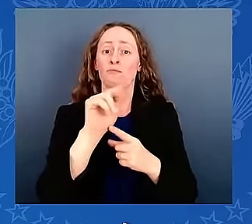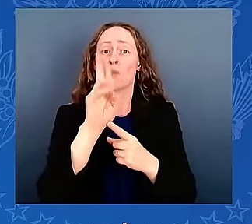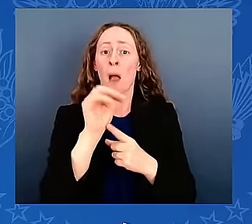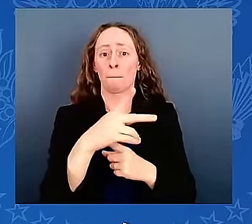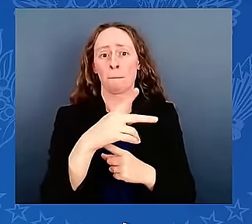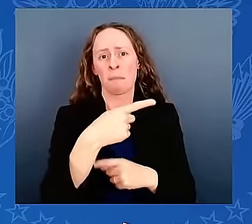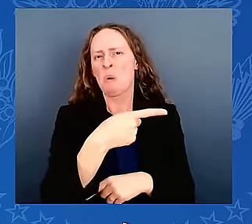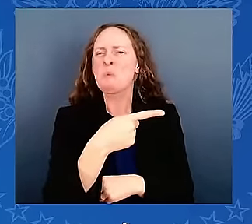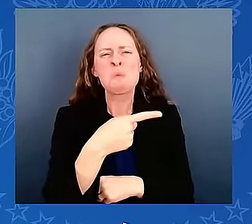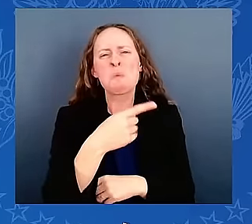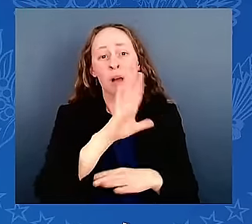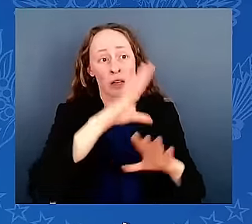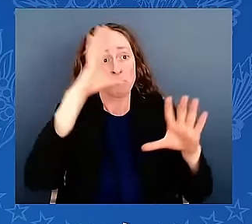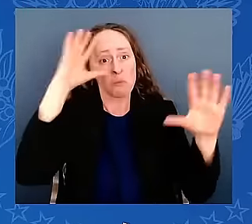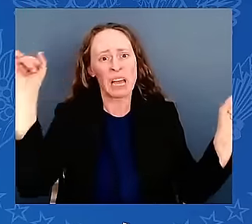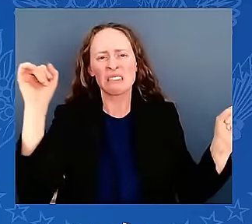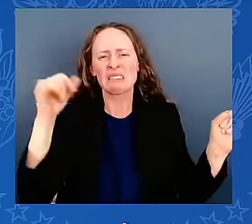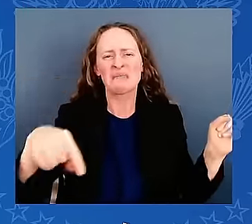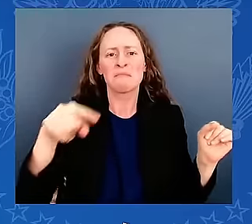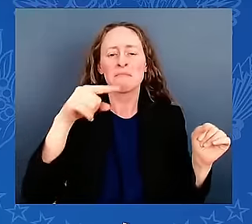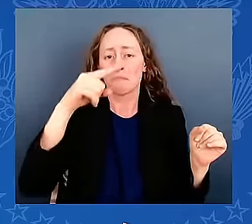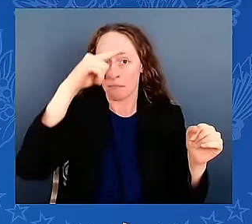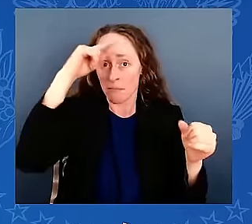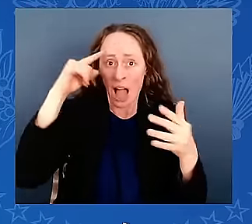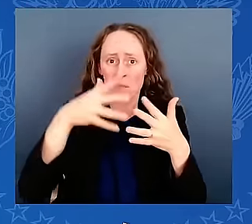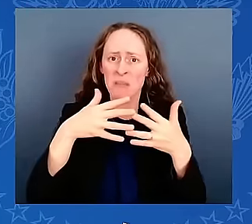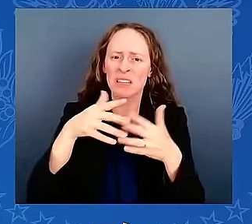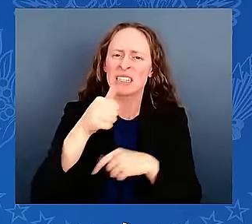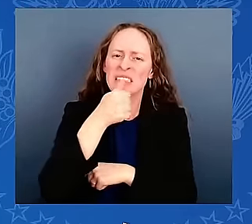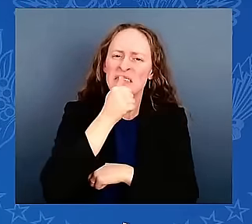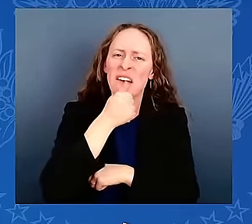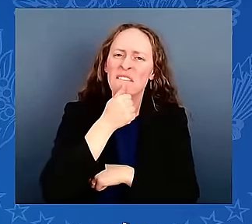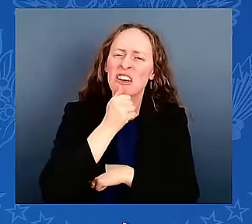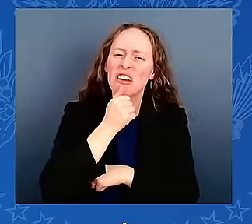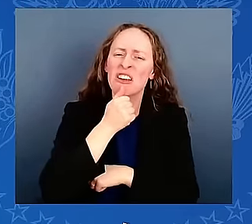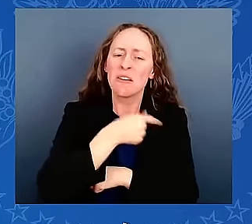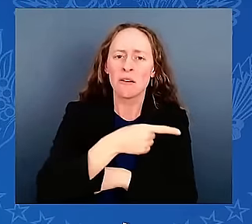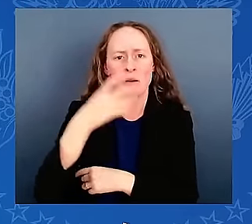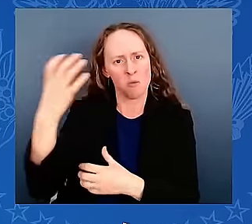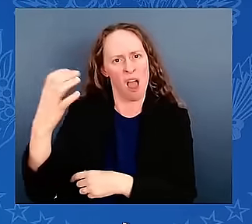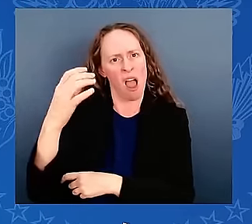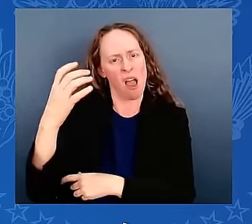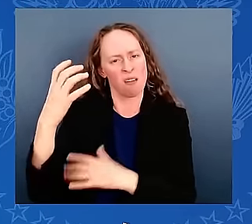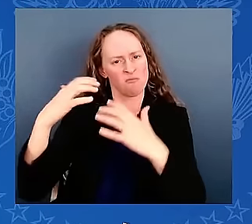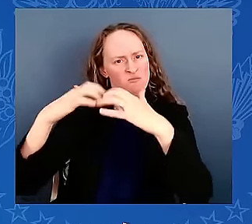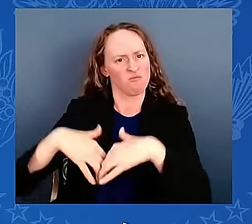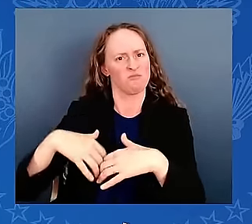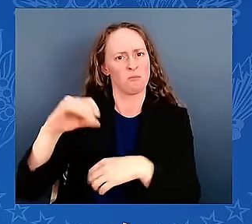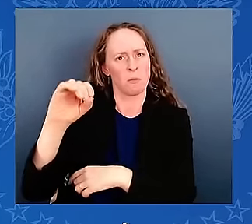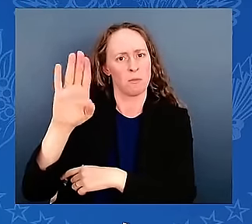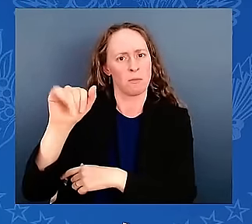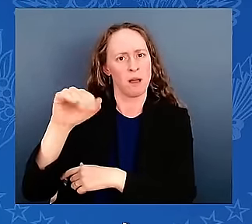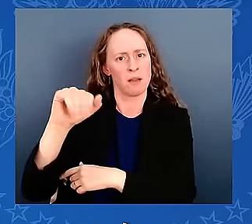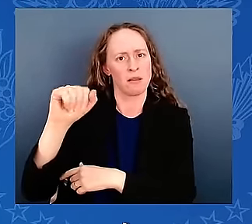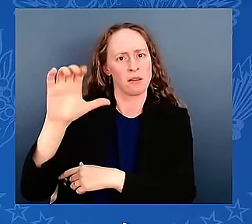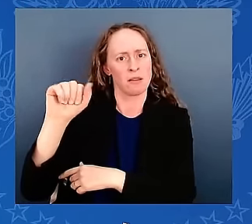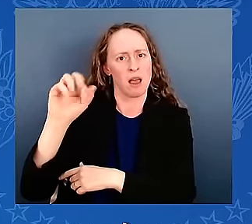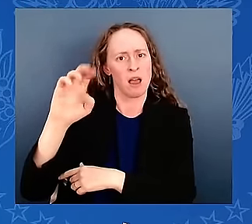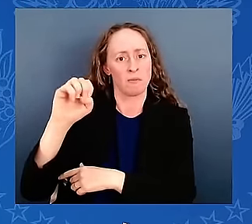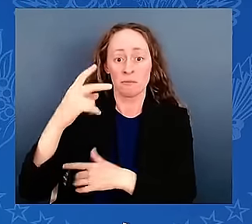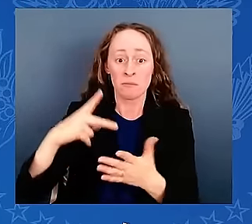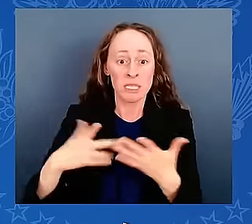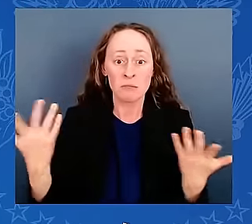kick millions, I mean millions of black Americans off their health insurance. He had a $2 trillion tax